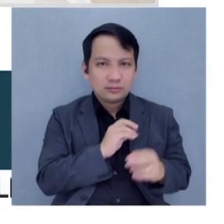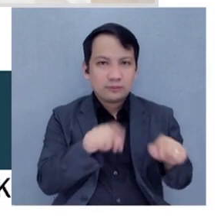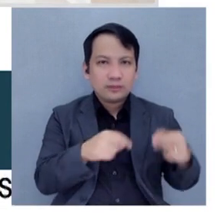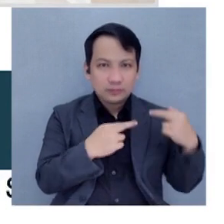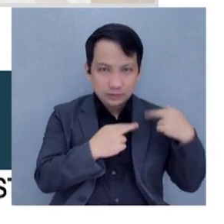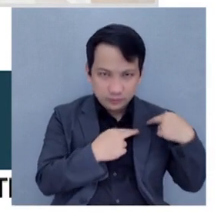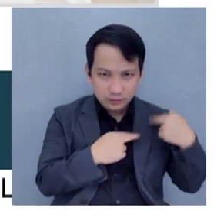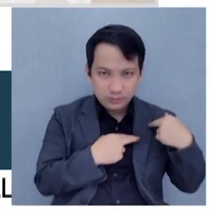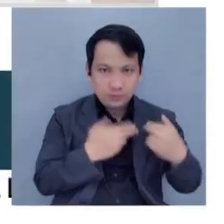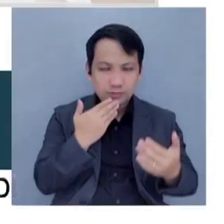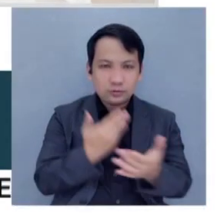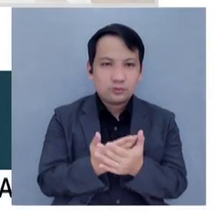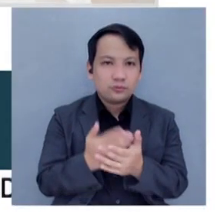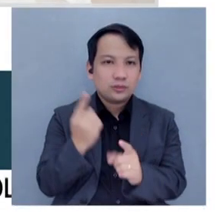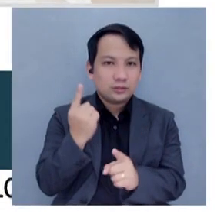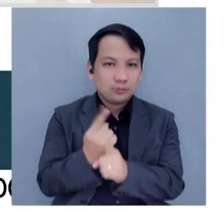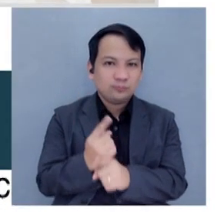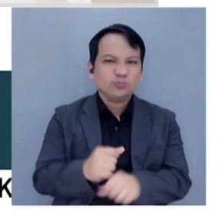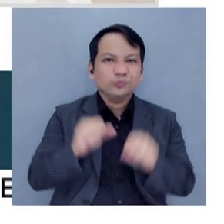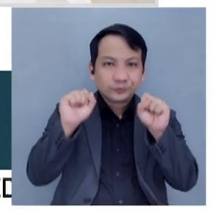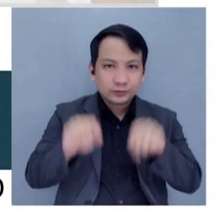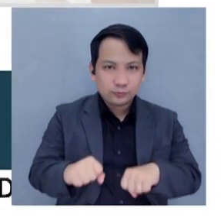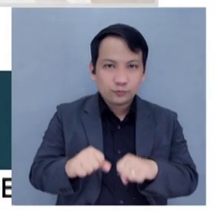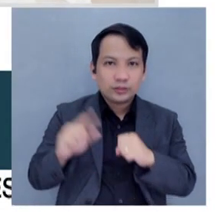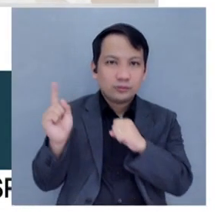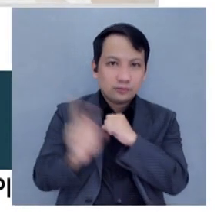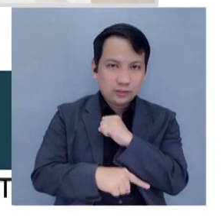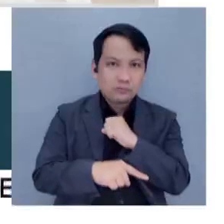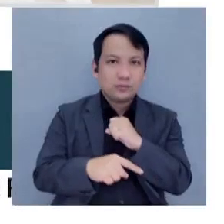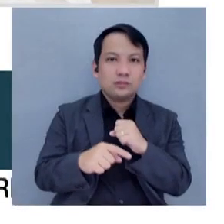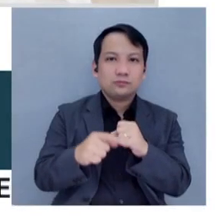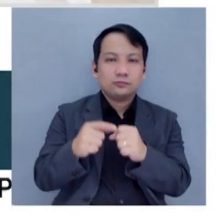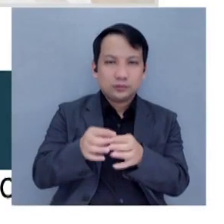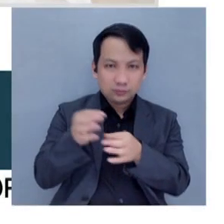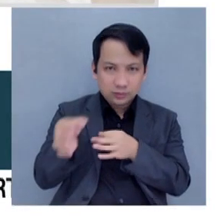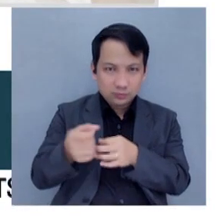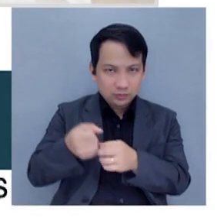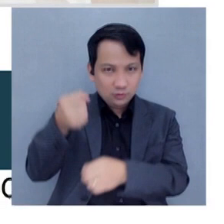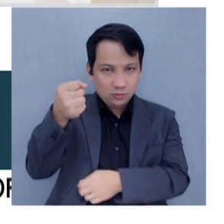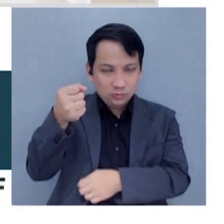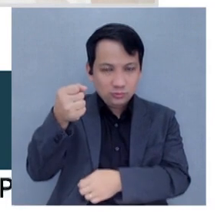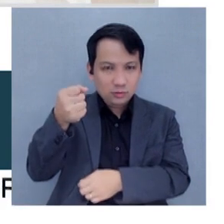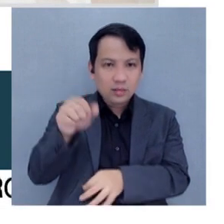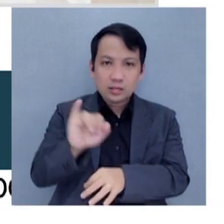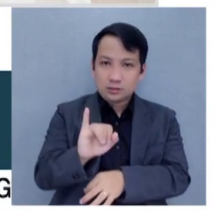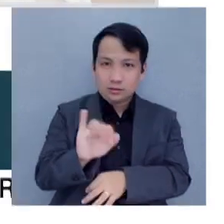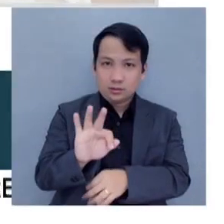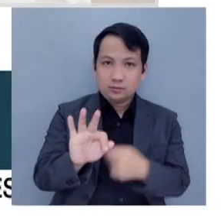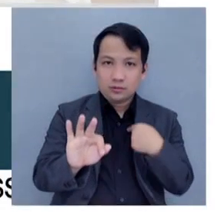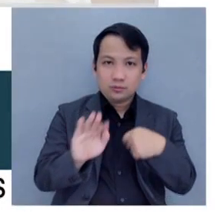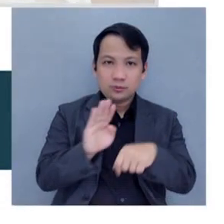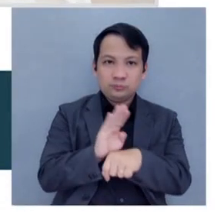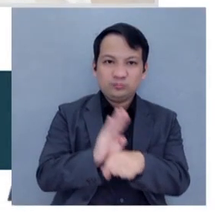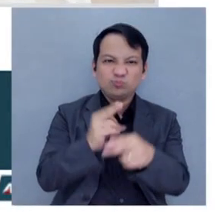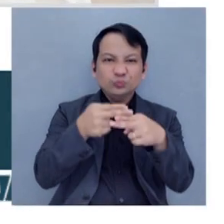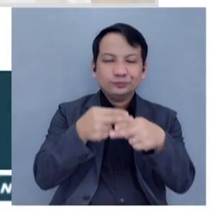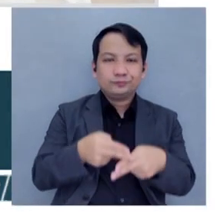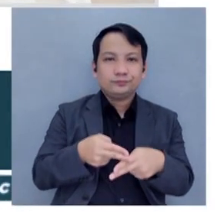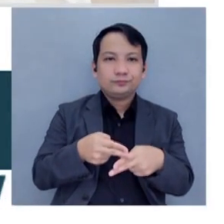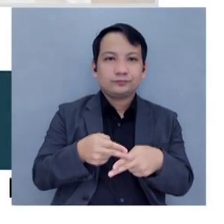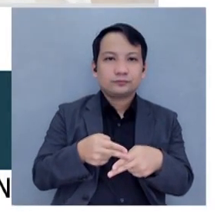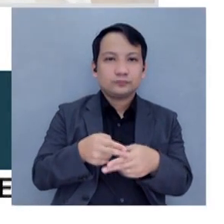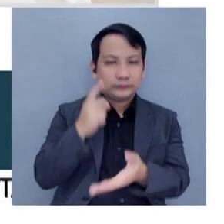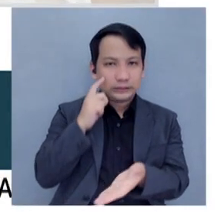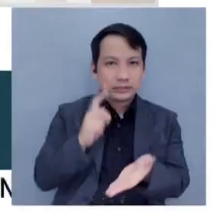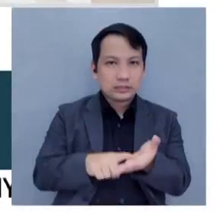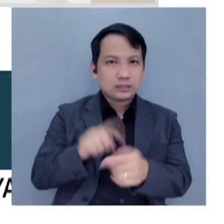name can be revoked, can be canceled, can be suspended, no? So kapag wala kang business name registration, hindi ka